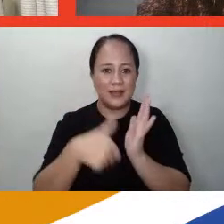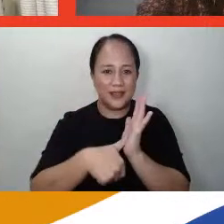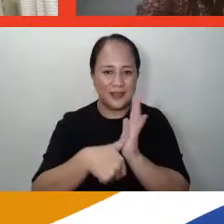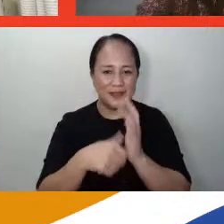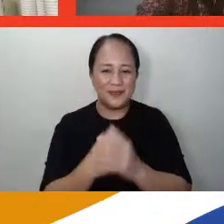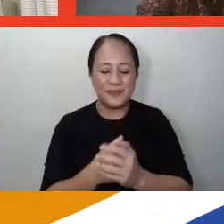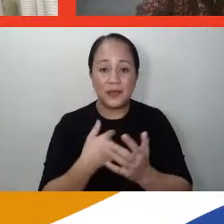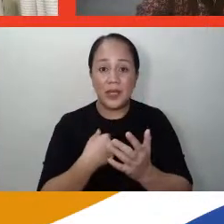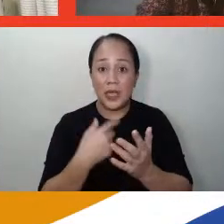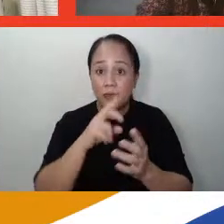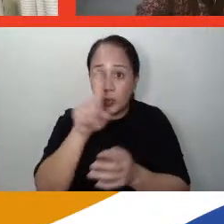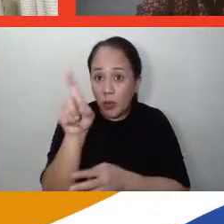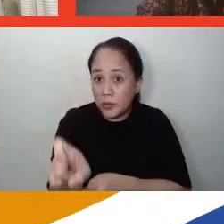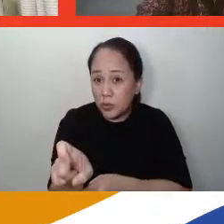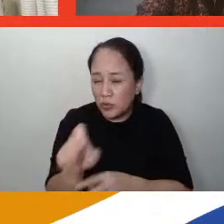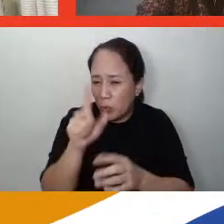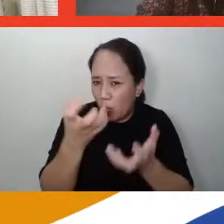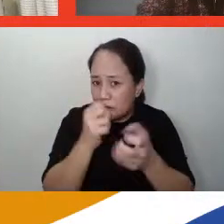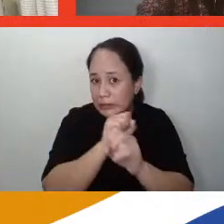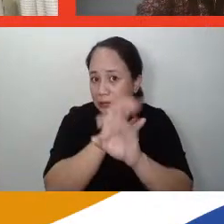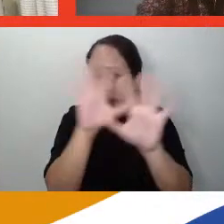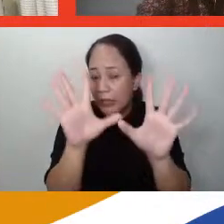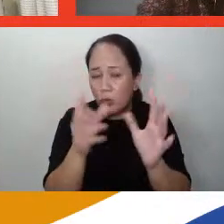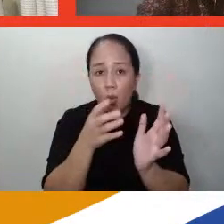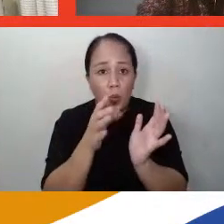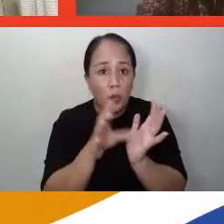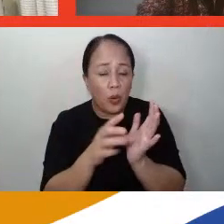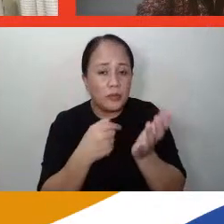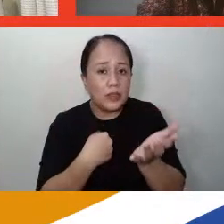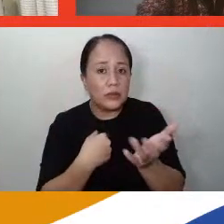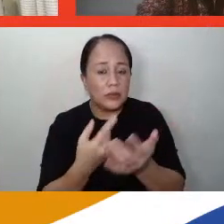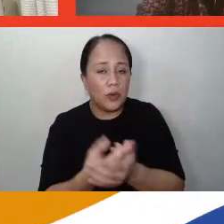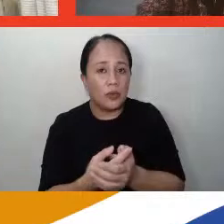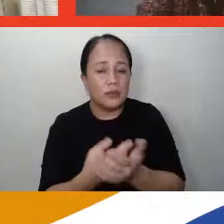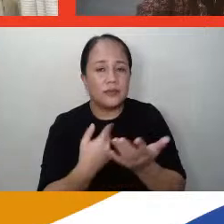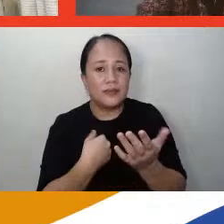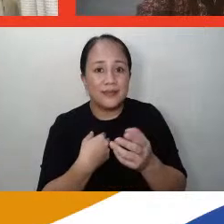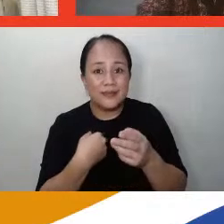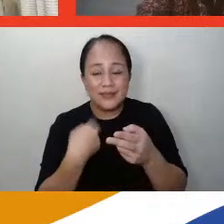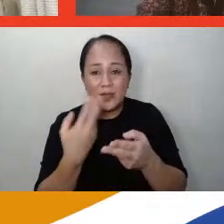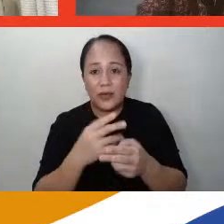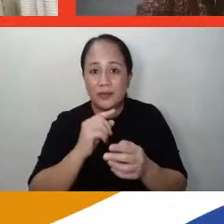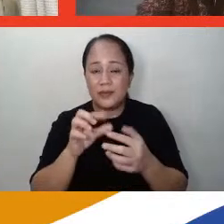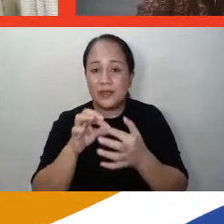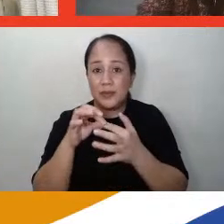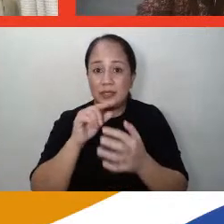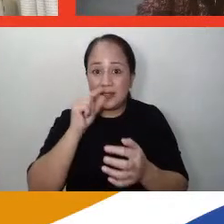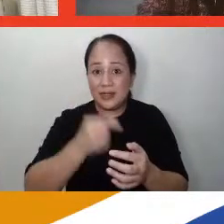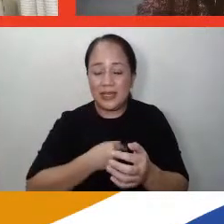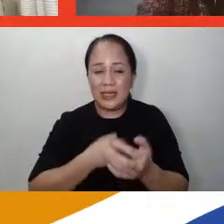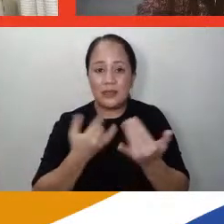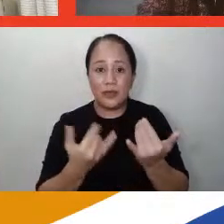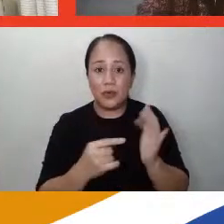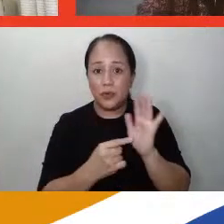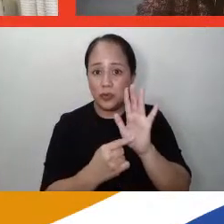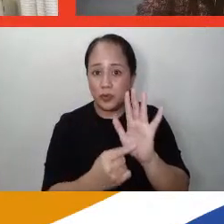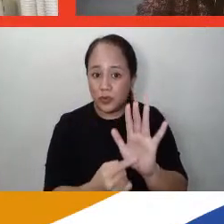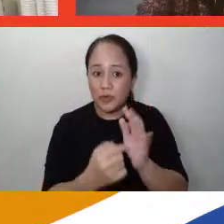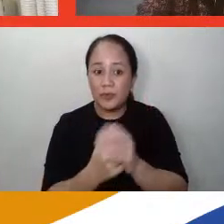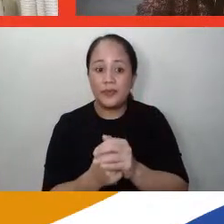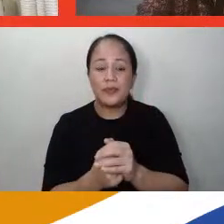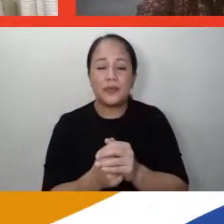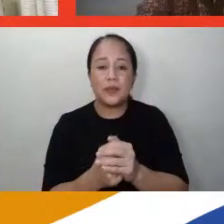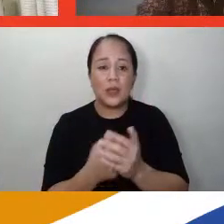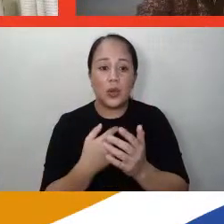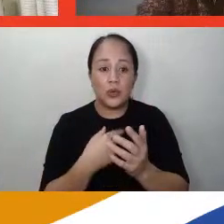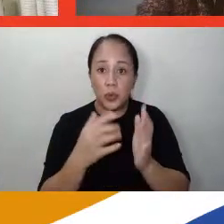any questions, clarifications, comments, or shout-outs to our special guests, to our episode topic, or sa akin, ayan, if